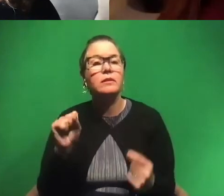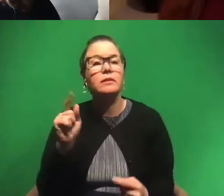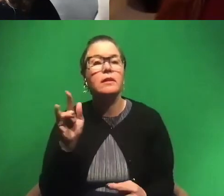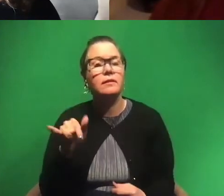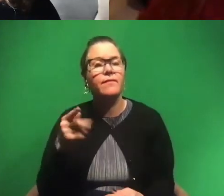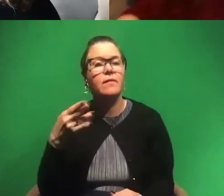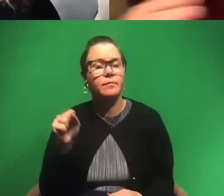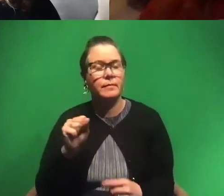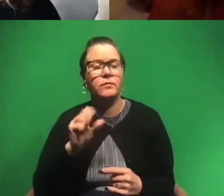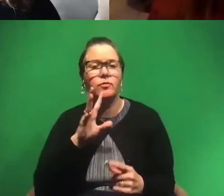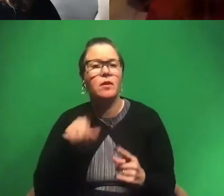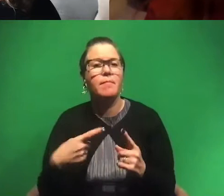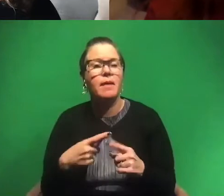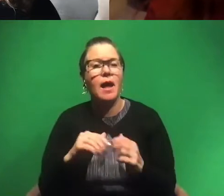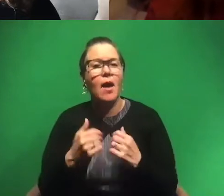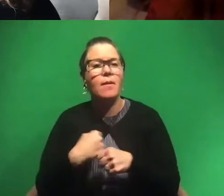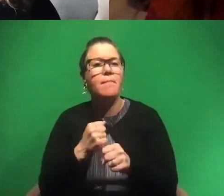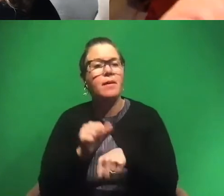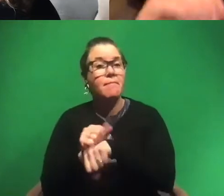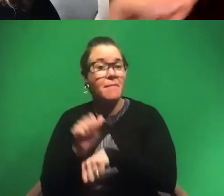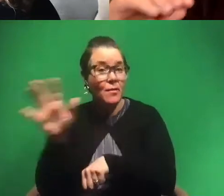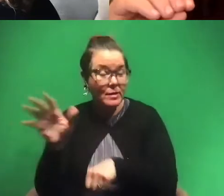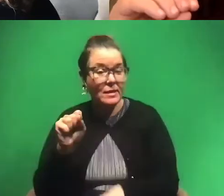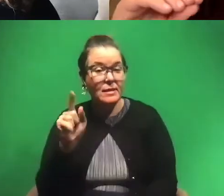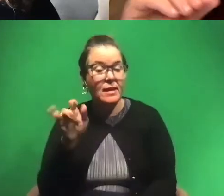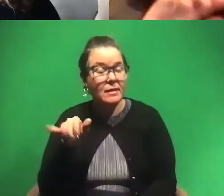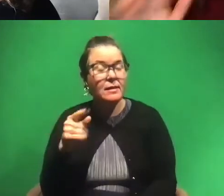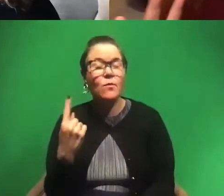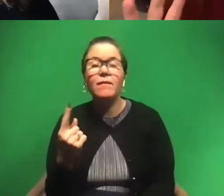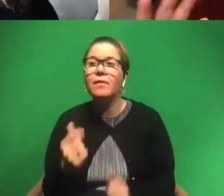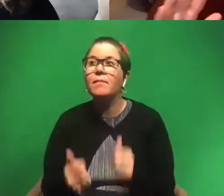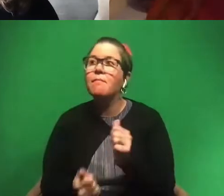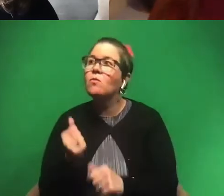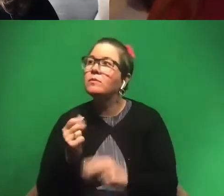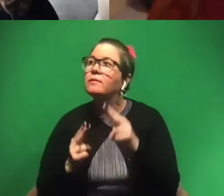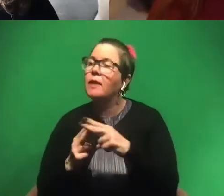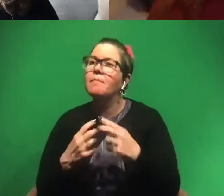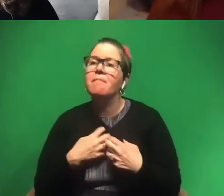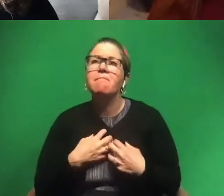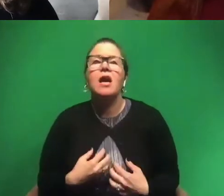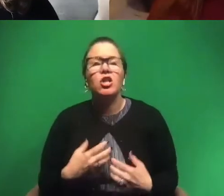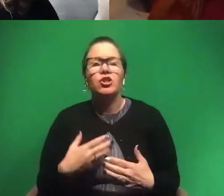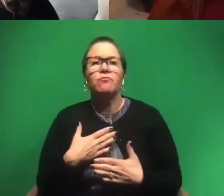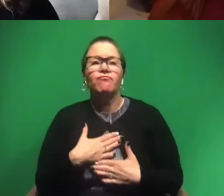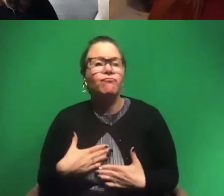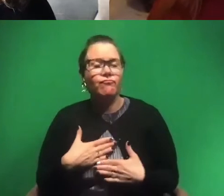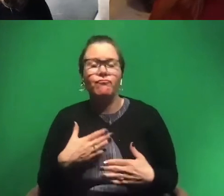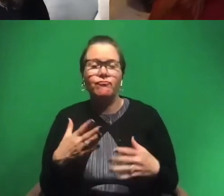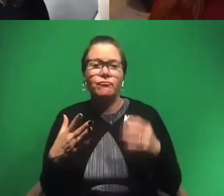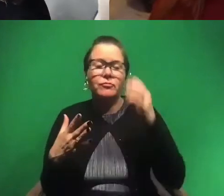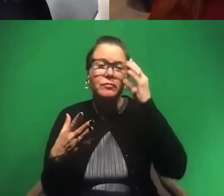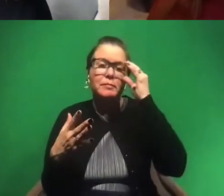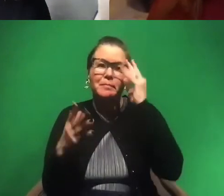all about how to make a mountain. Stacy is one of the most passionate, entertaining people I've